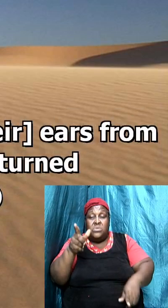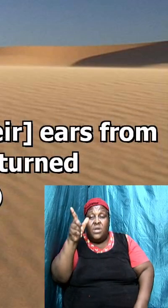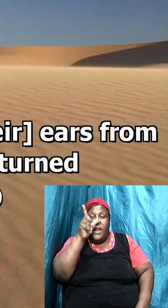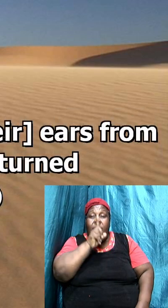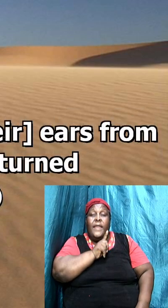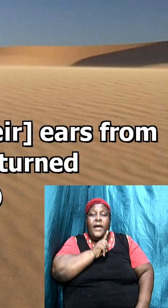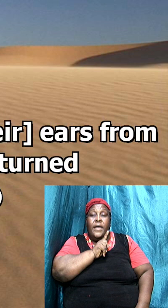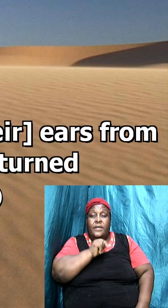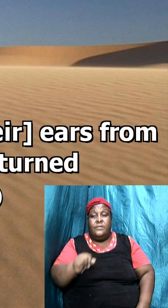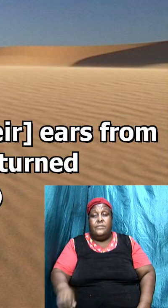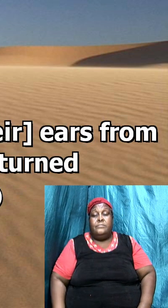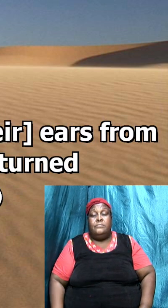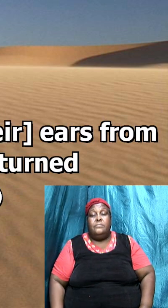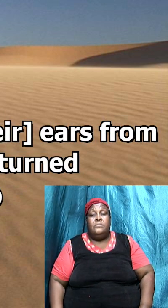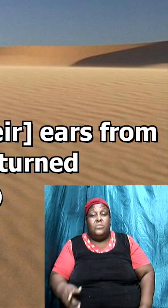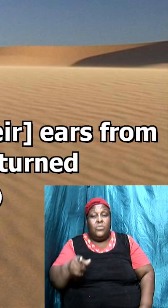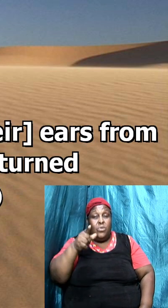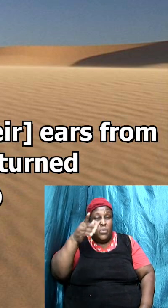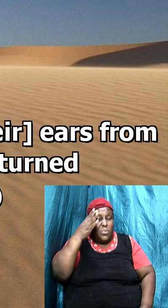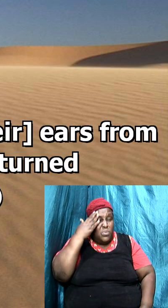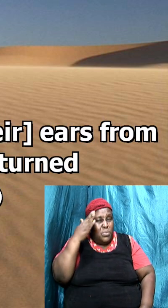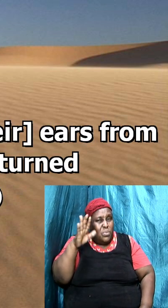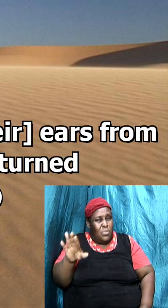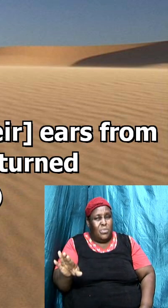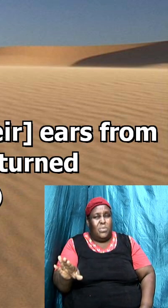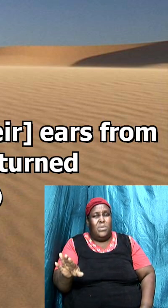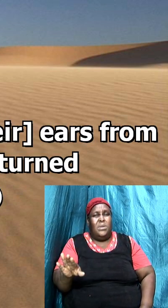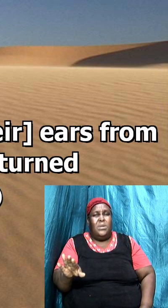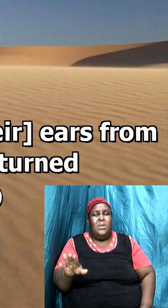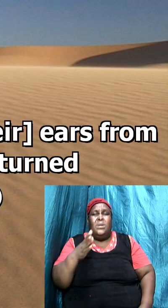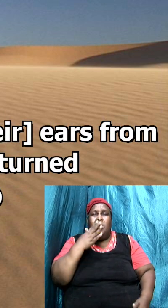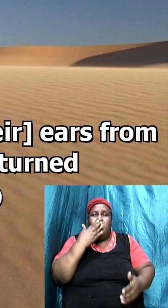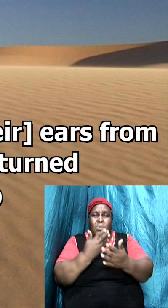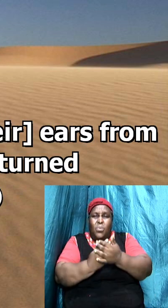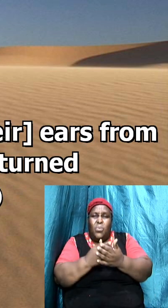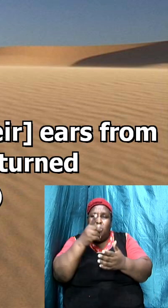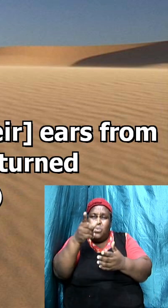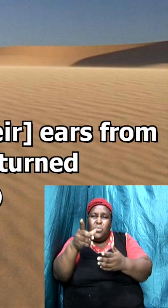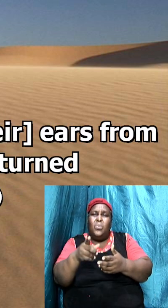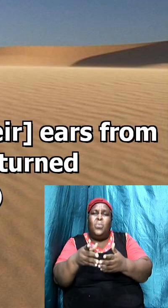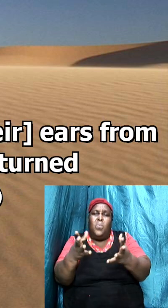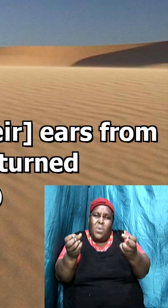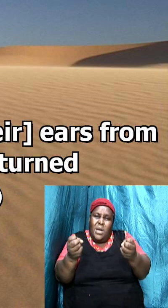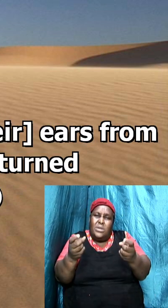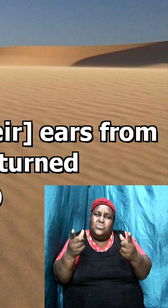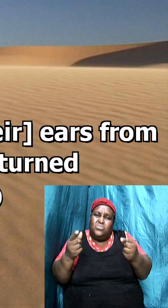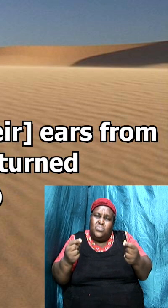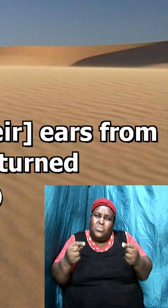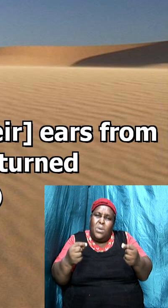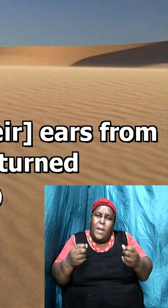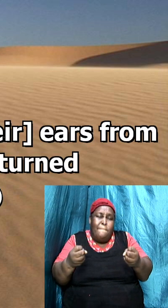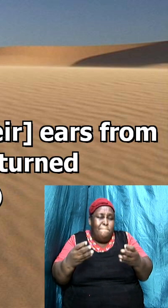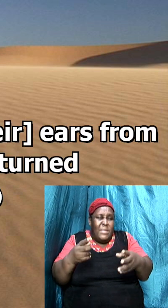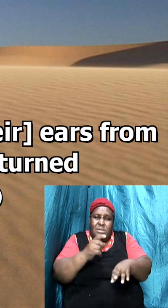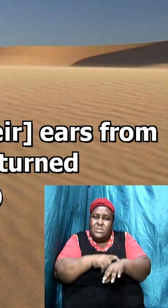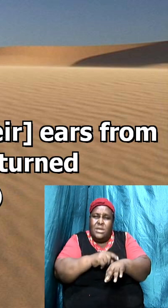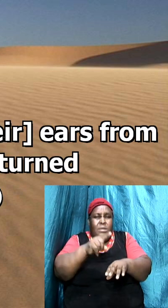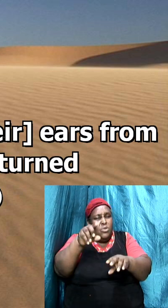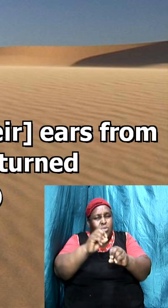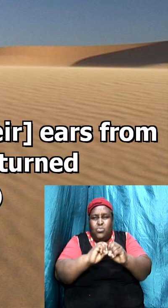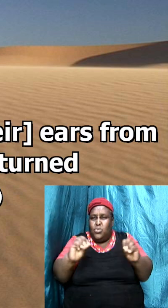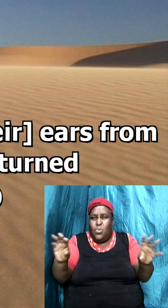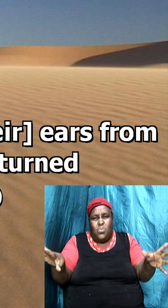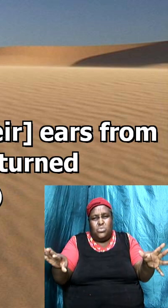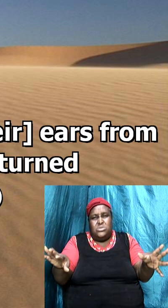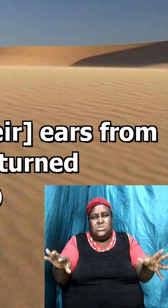child of God, do you know that the good that you would, many times you do not,